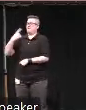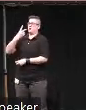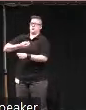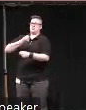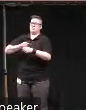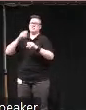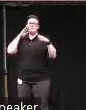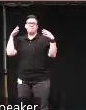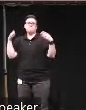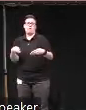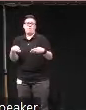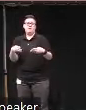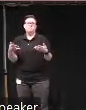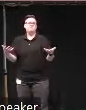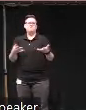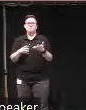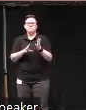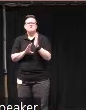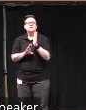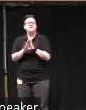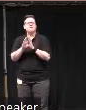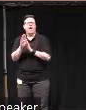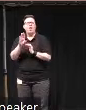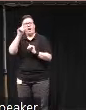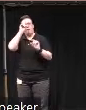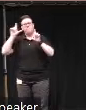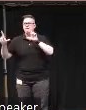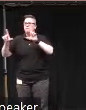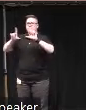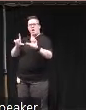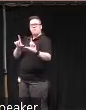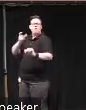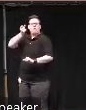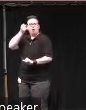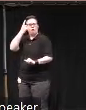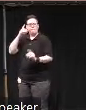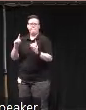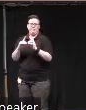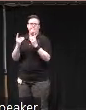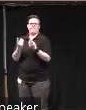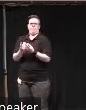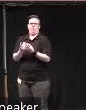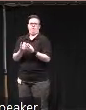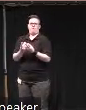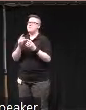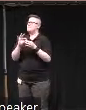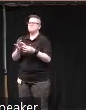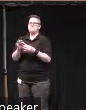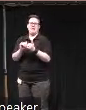really focused on just developing a framework for the department in relation to